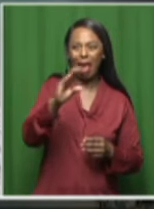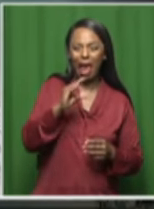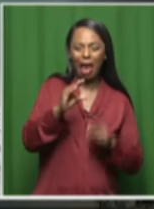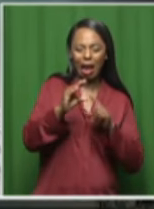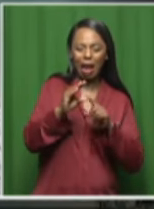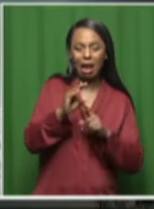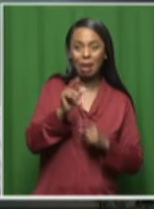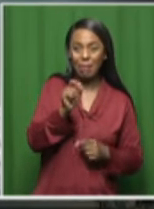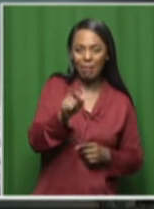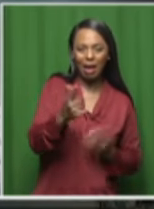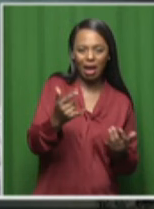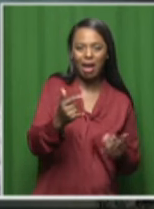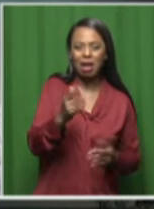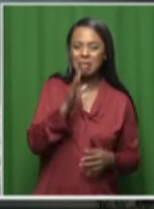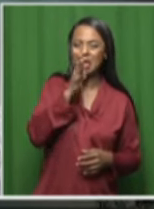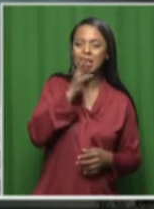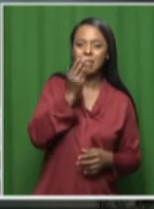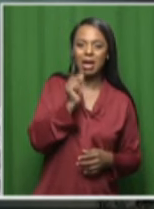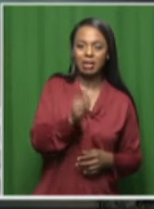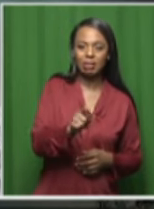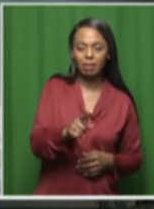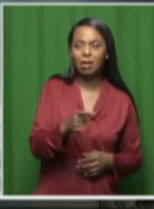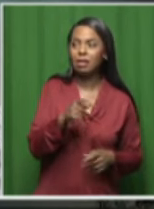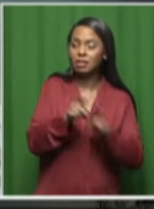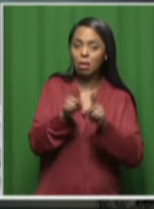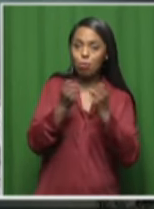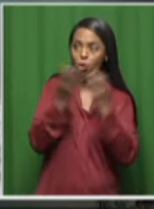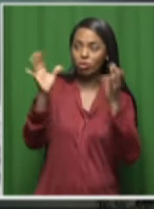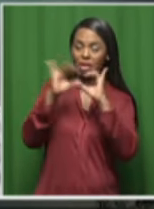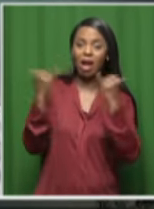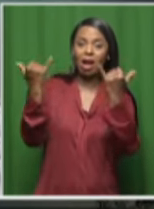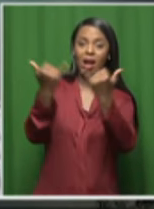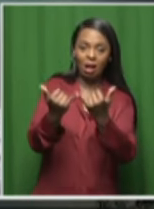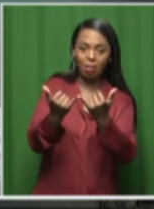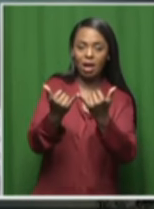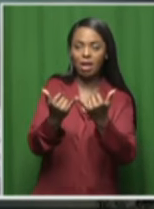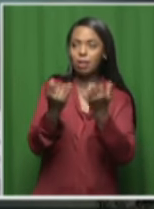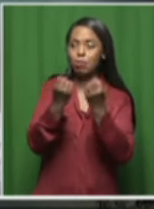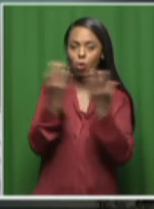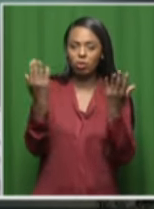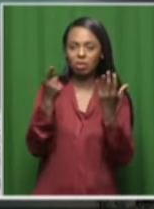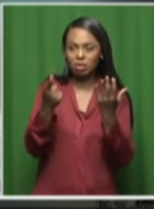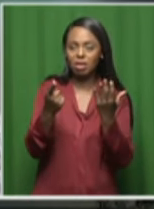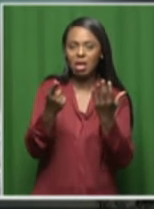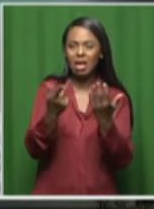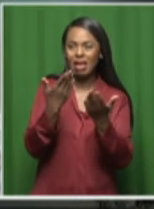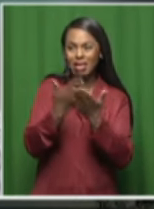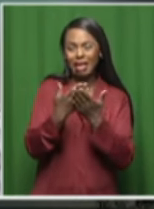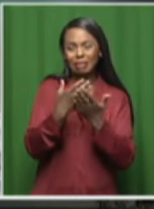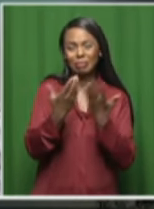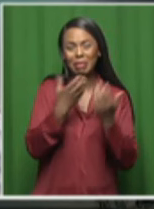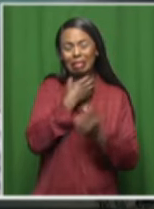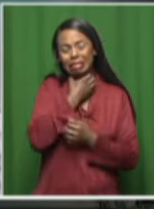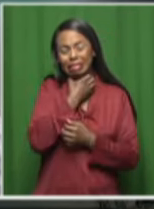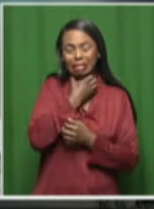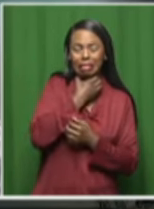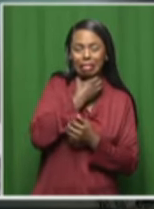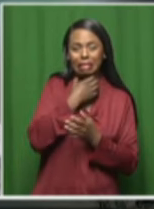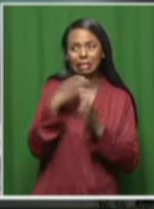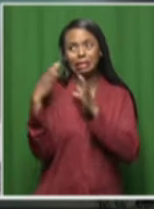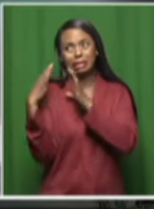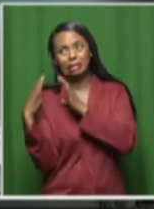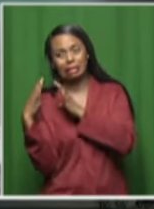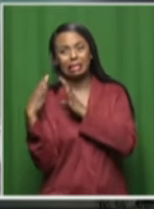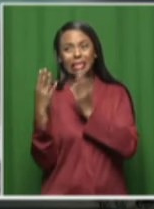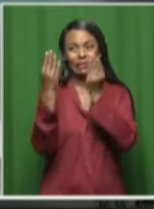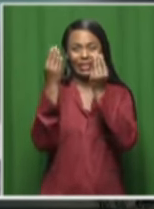That also, I can imagine, for a lot of companies would put a lot of strain on funds. Would it? Would this also pose